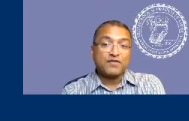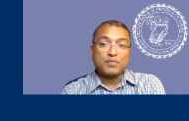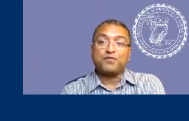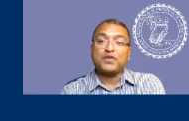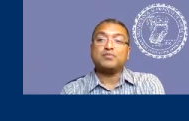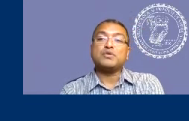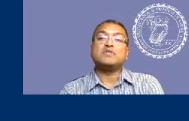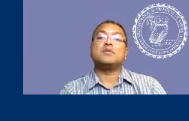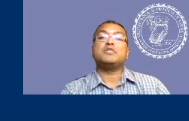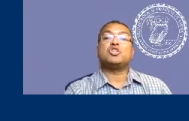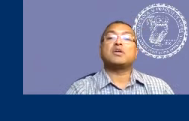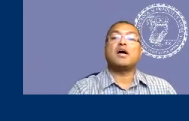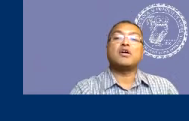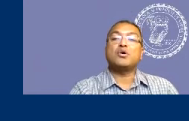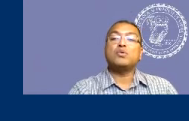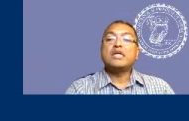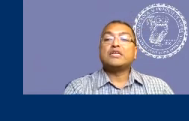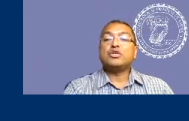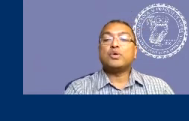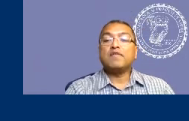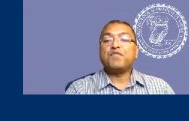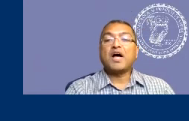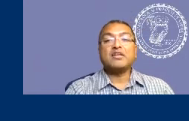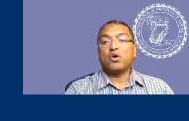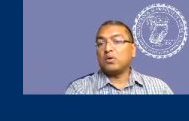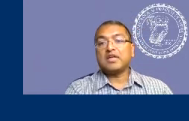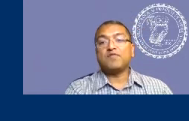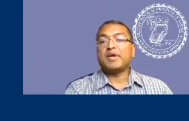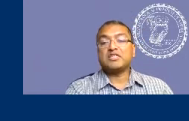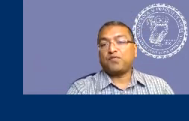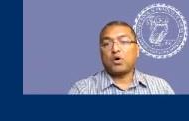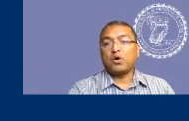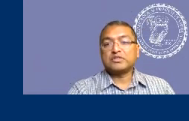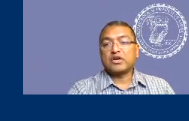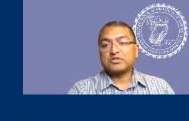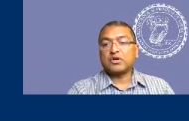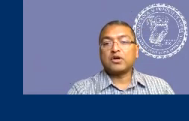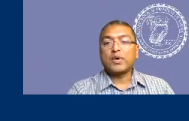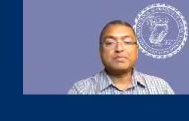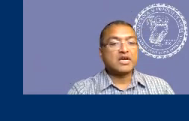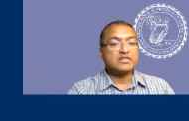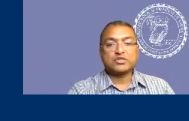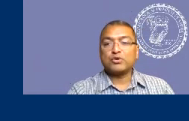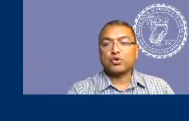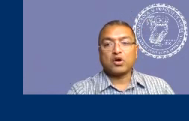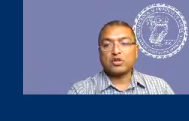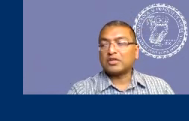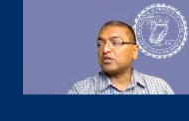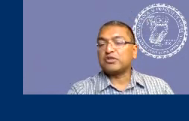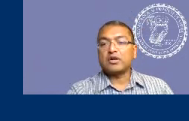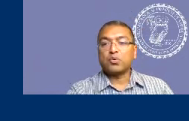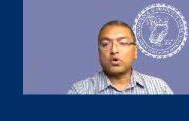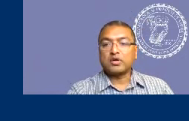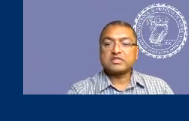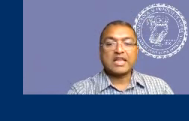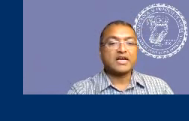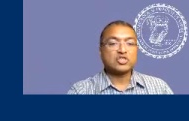Alakawali from the Field Museum in Chicago. You can find all the information for all the talks on our website. Just go to archaeological